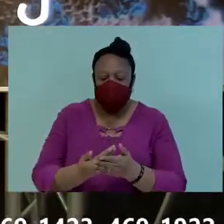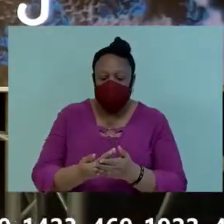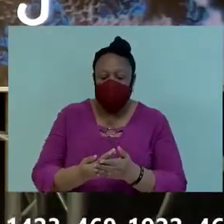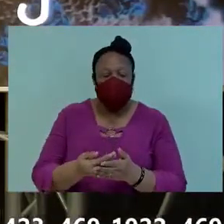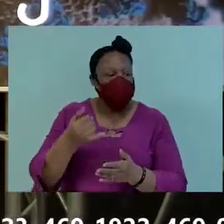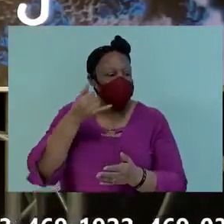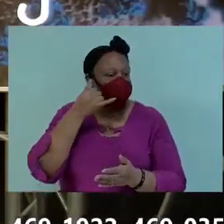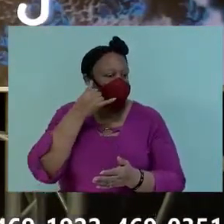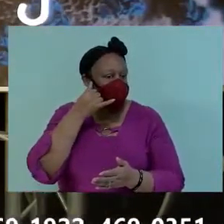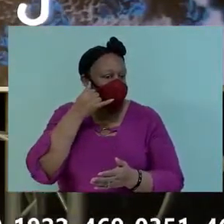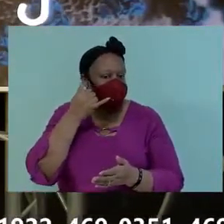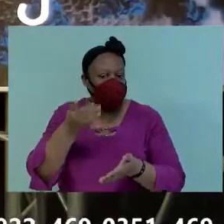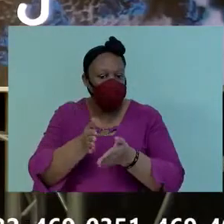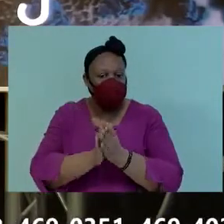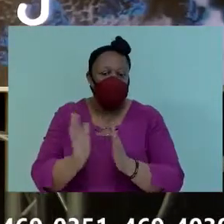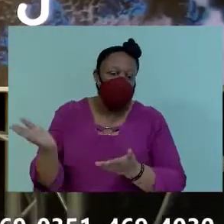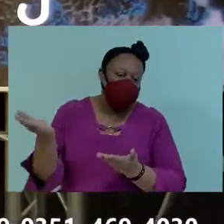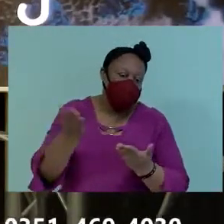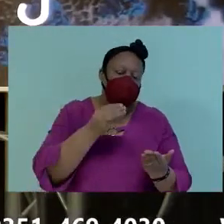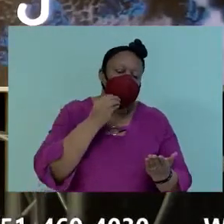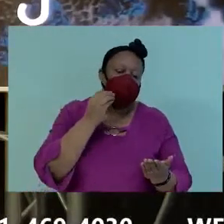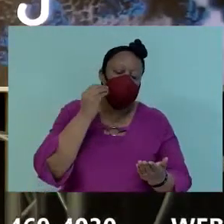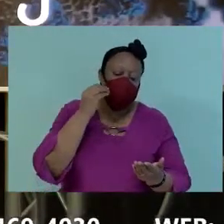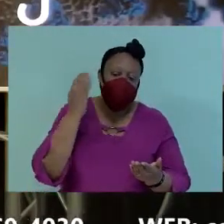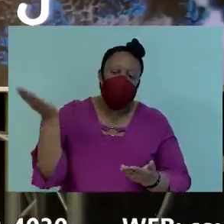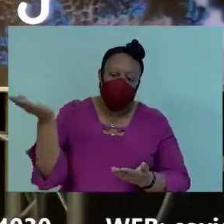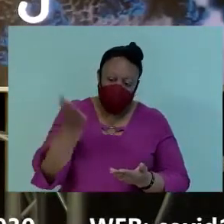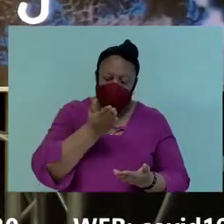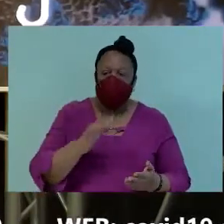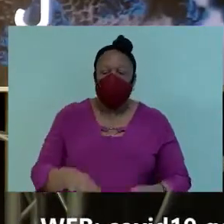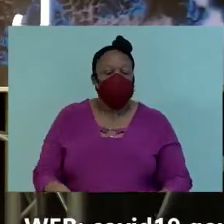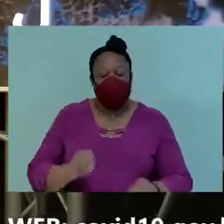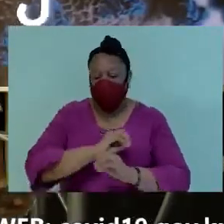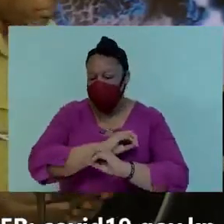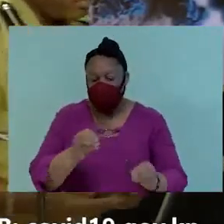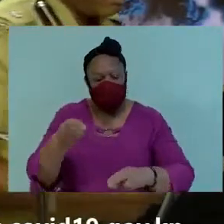takeaway services. No dine-in. Thank you.